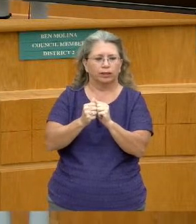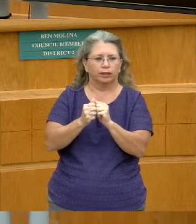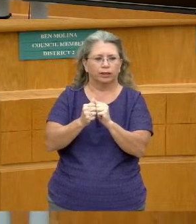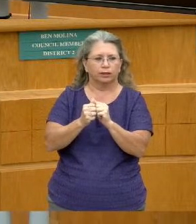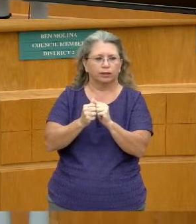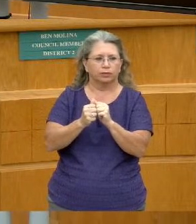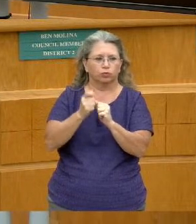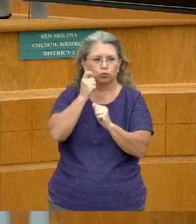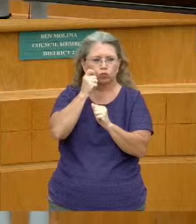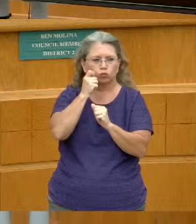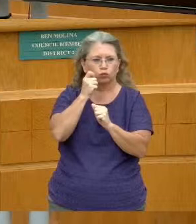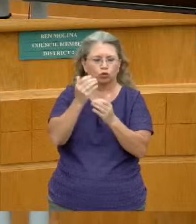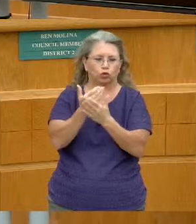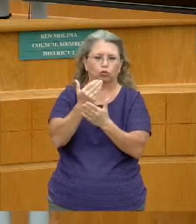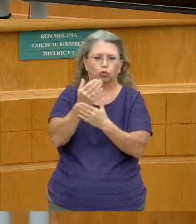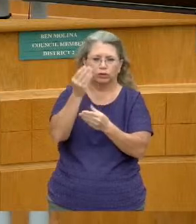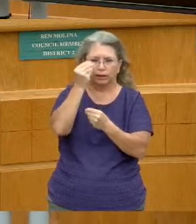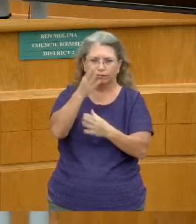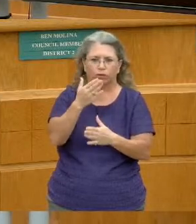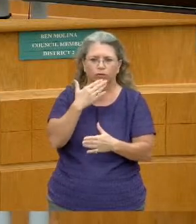info. Appreciate it.